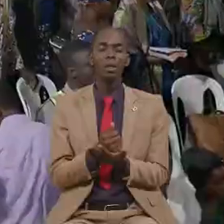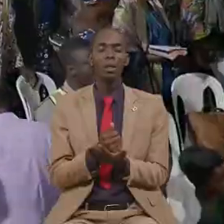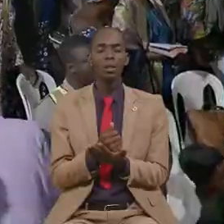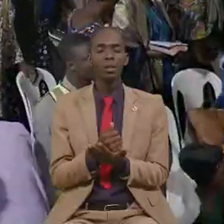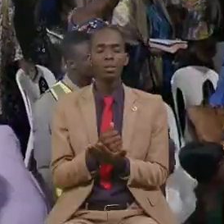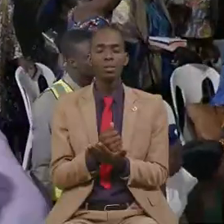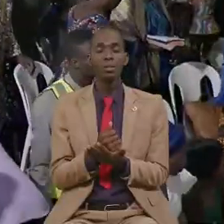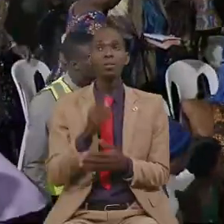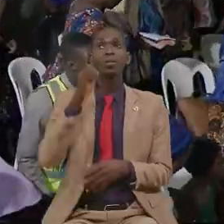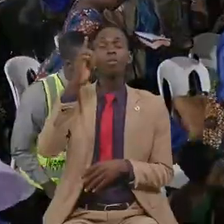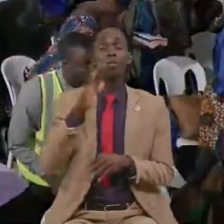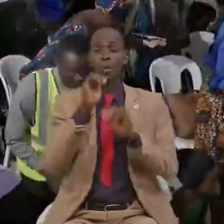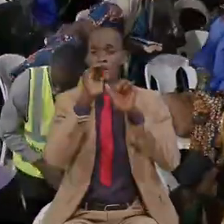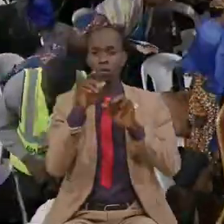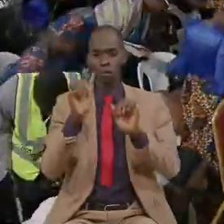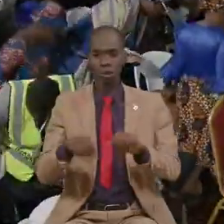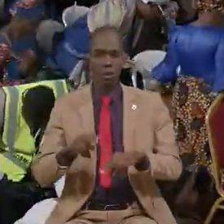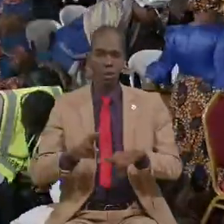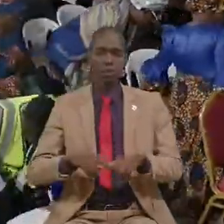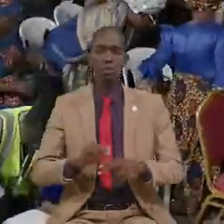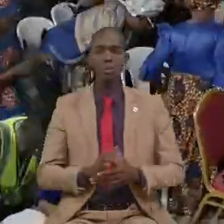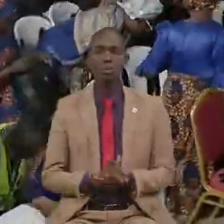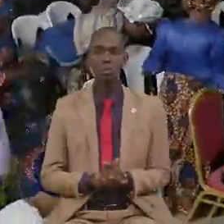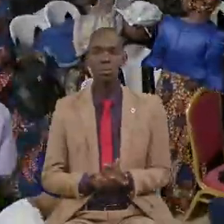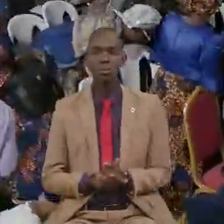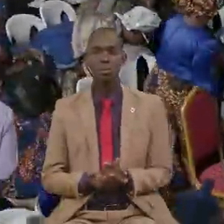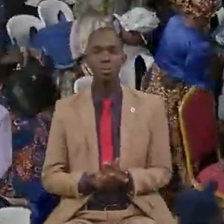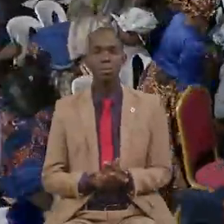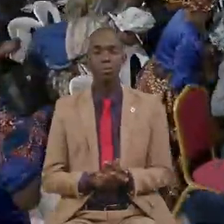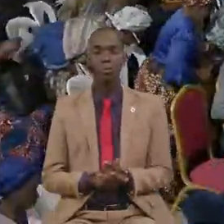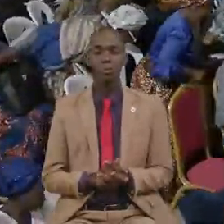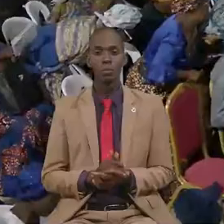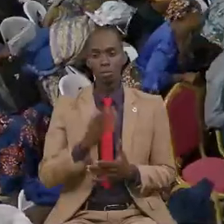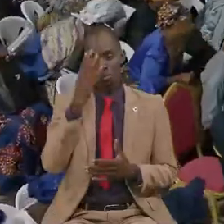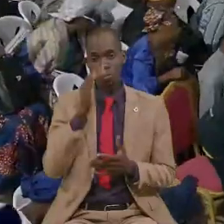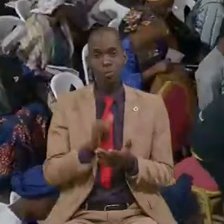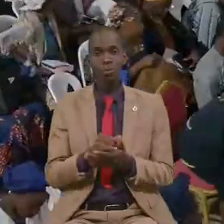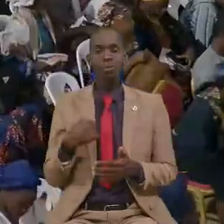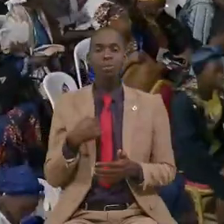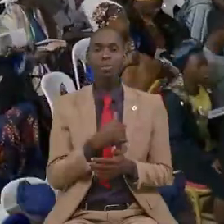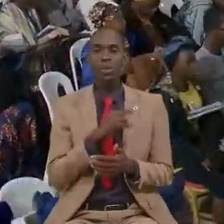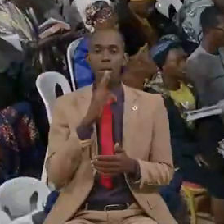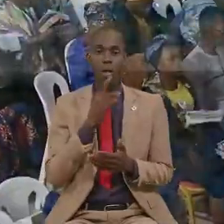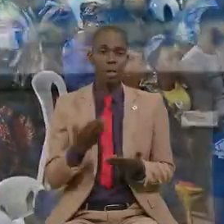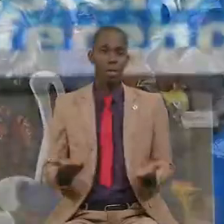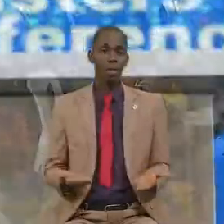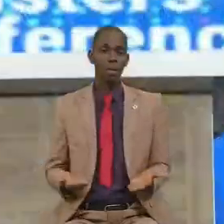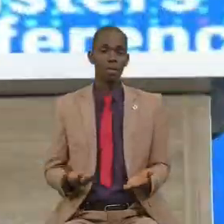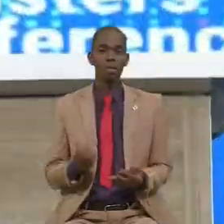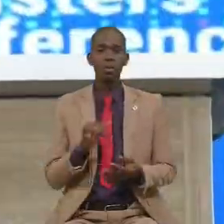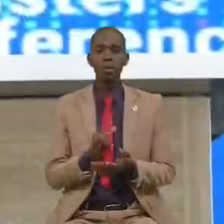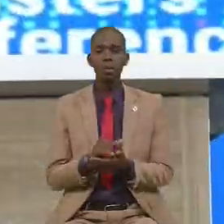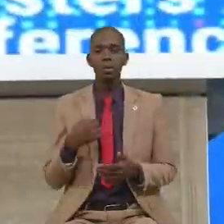God bless you. You can sit down. You know that we're here so that we'll talk